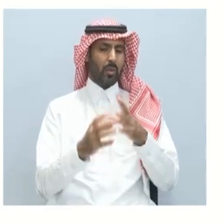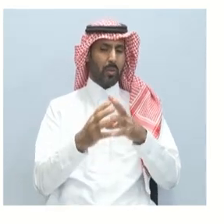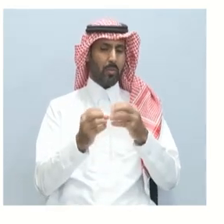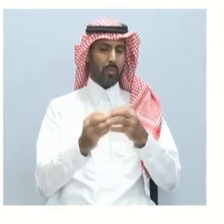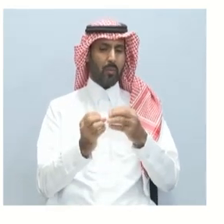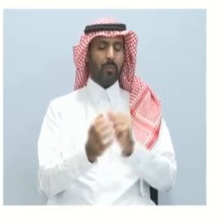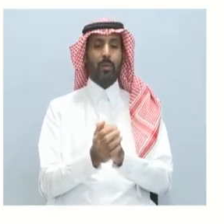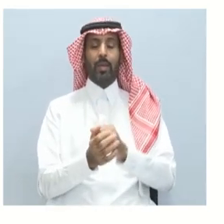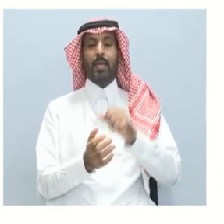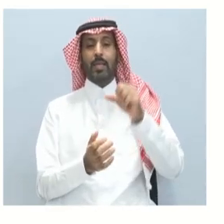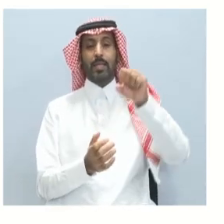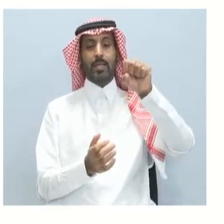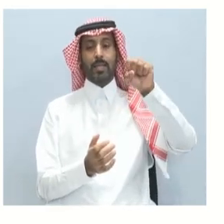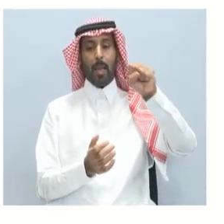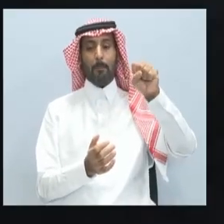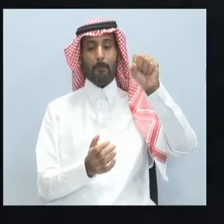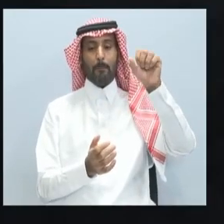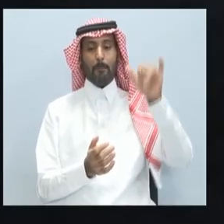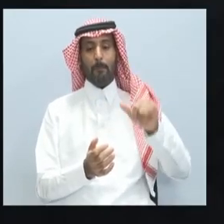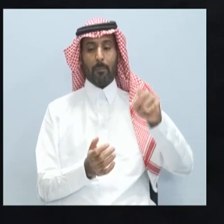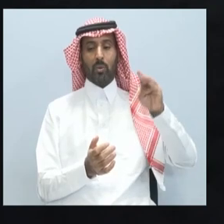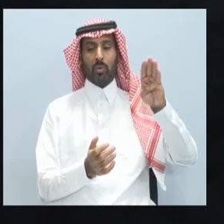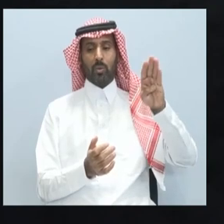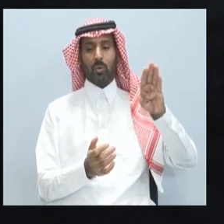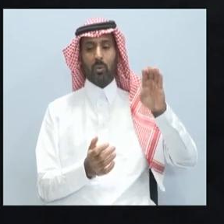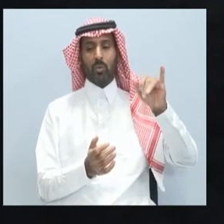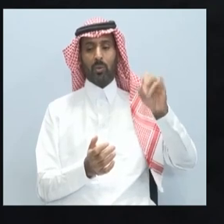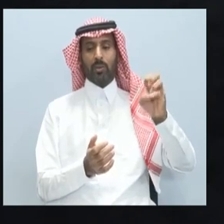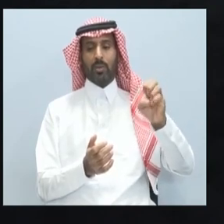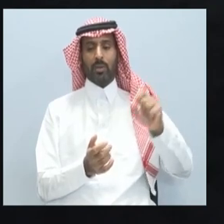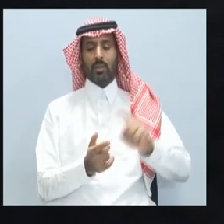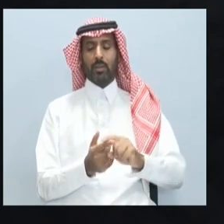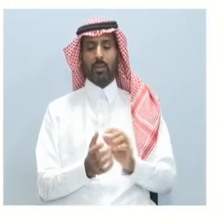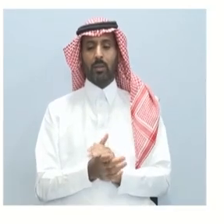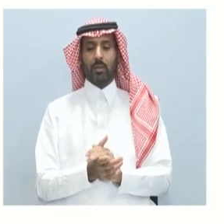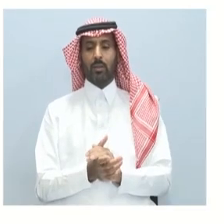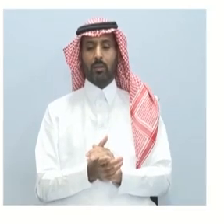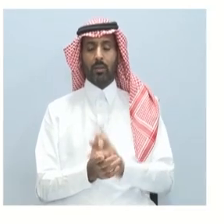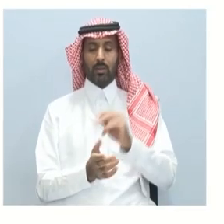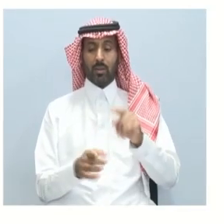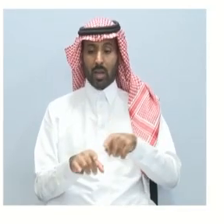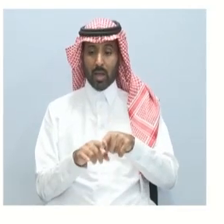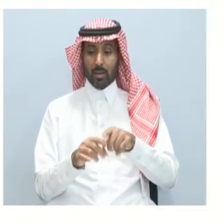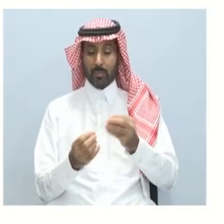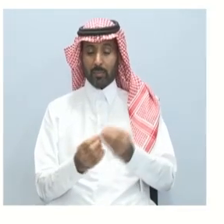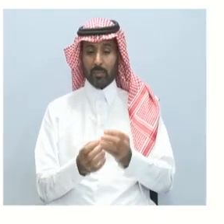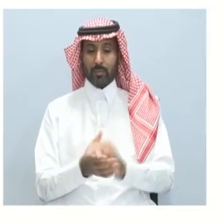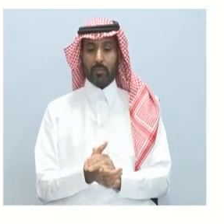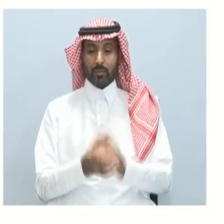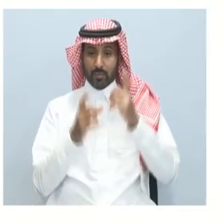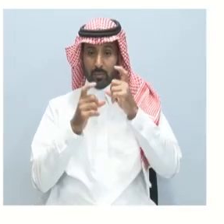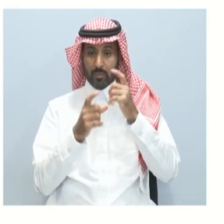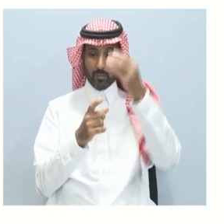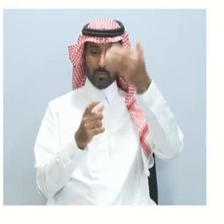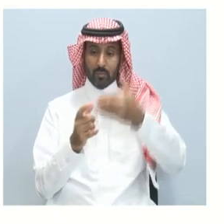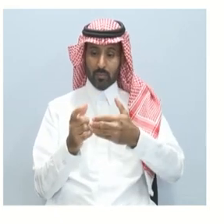symbiosis. So we have your symbiosis here. We're going to see what is the meaning as we have, but we're going to take it from the paragraph.